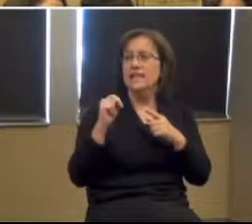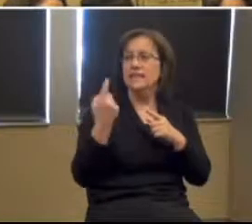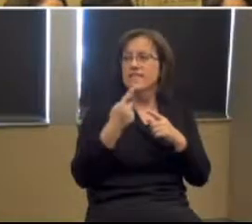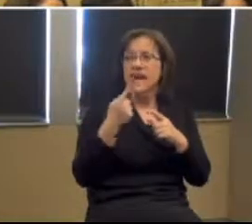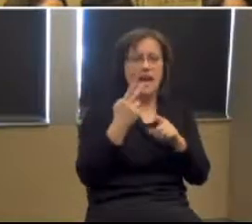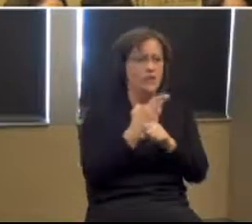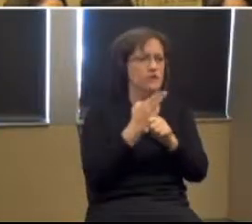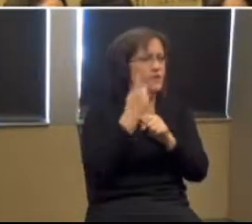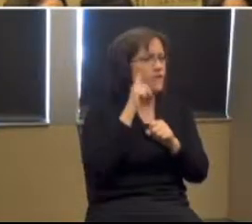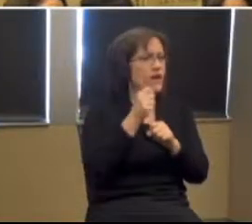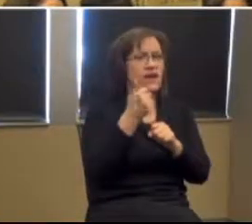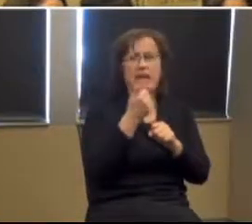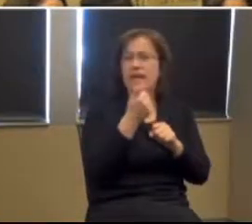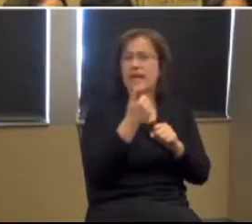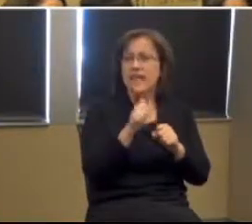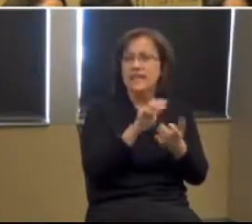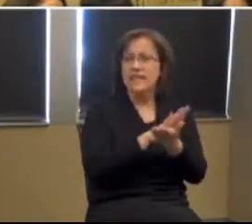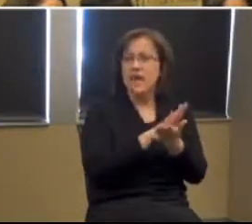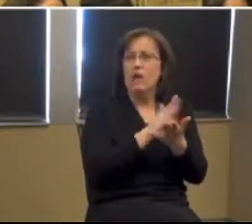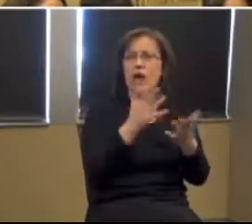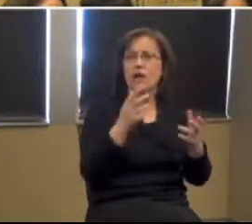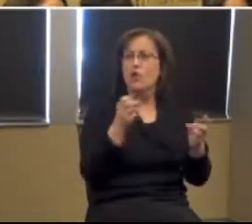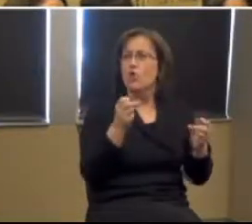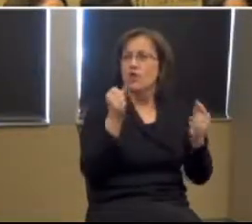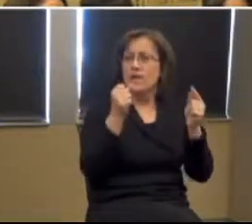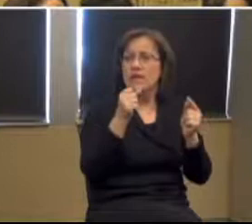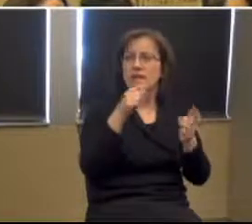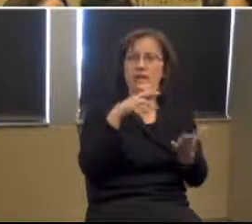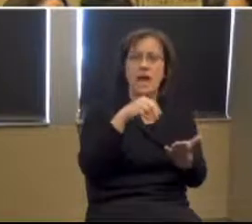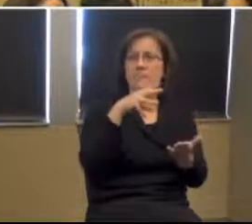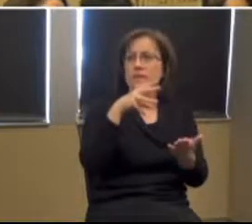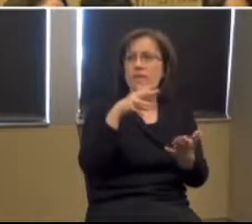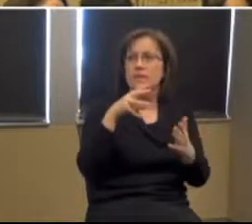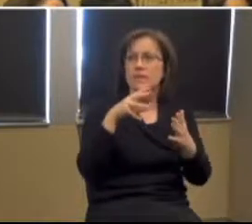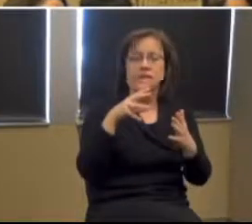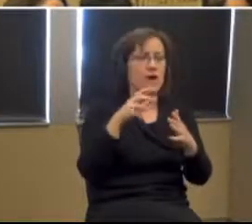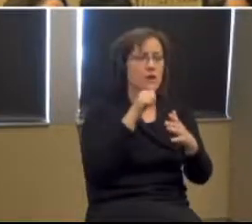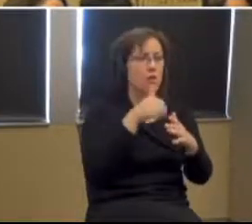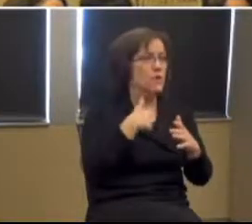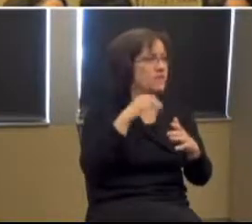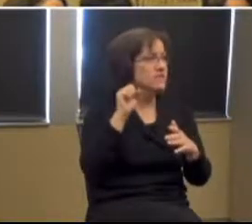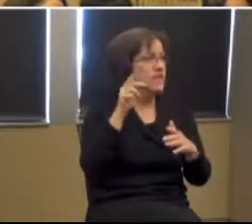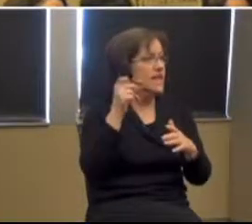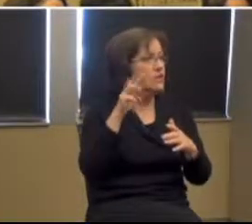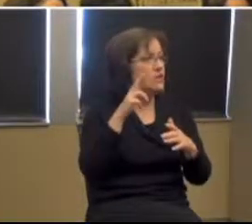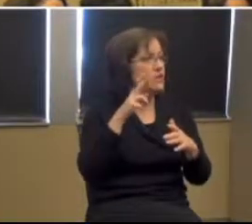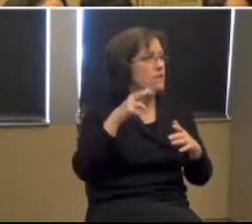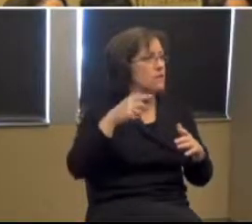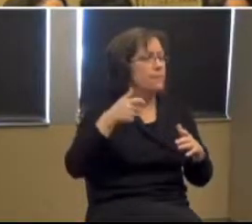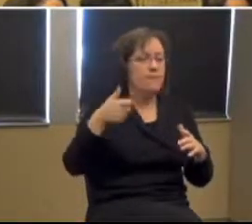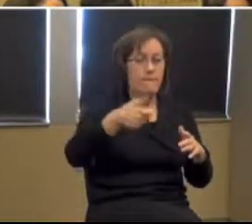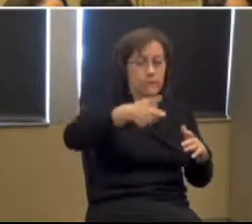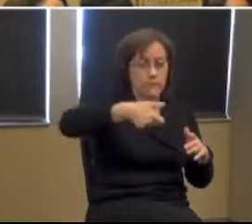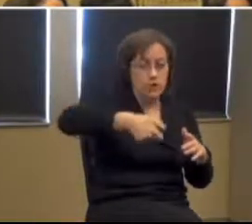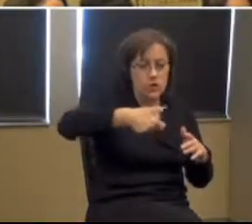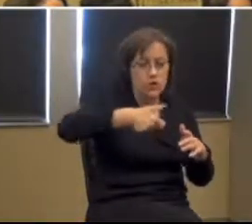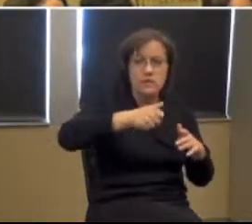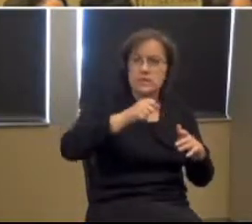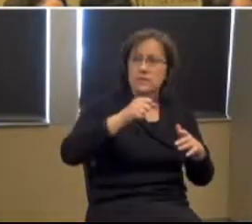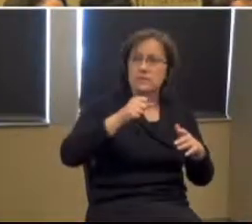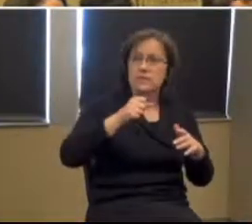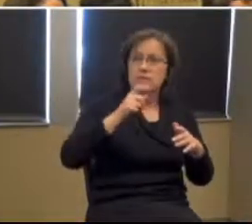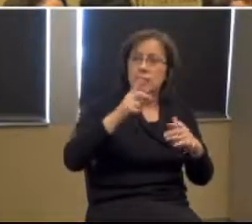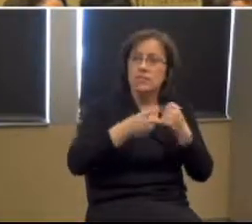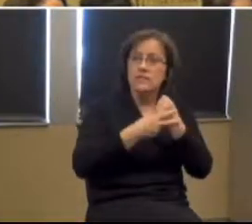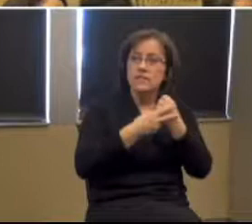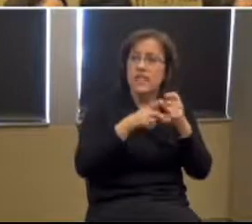get a quick copy of that I don't have a scanner available. You just hold it over, snap a picture. It actually will save it as a JPEG or